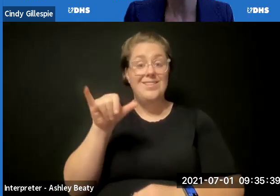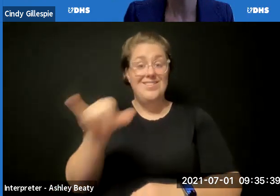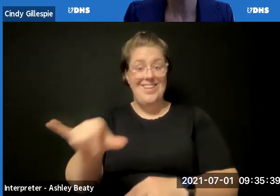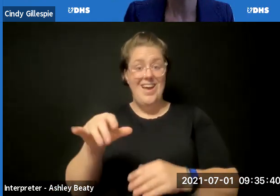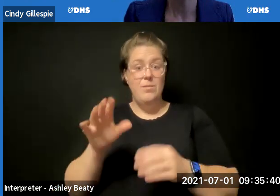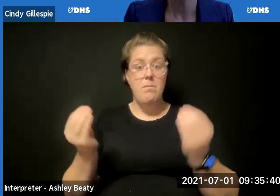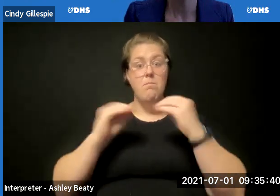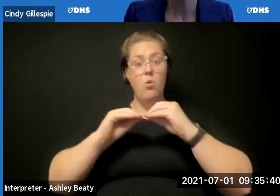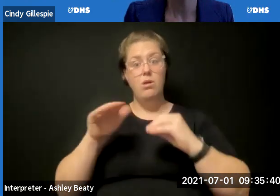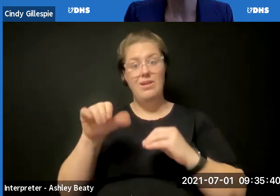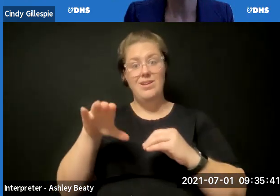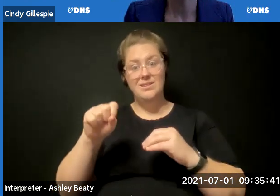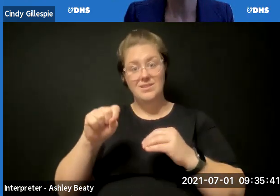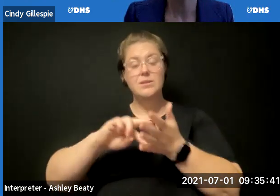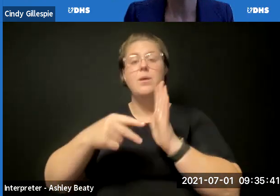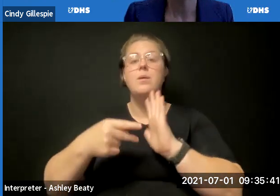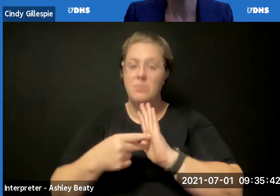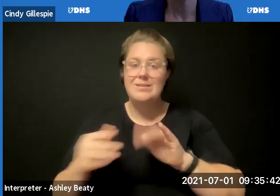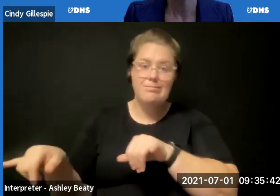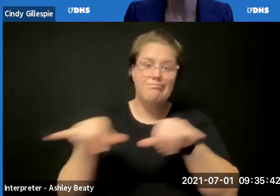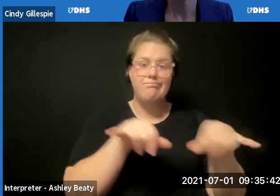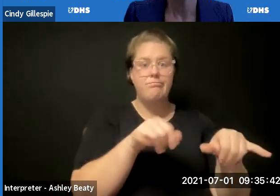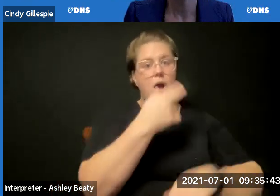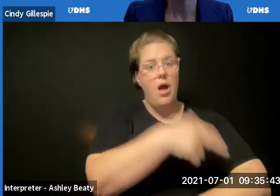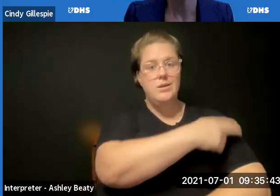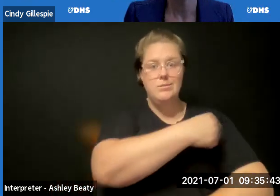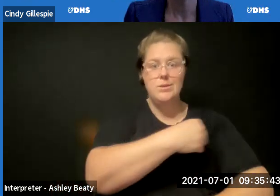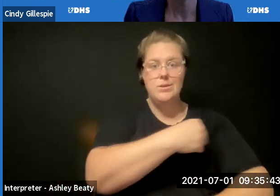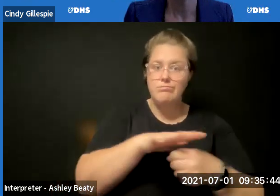occurring, just naturally a part of that process, and